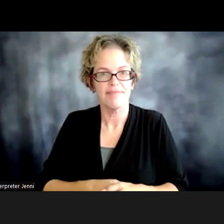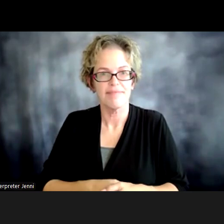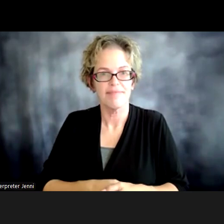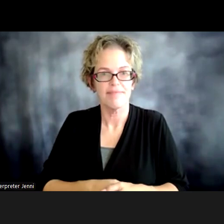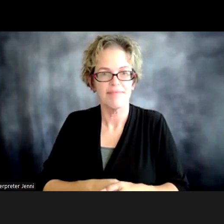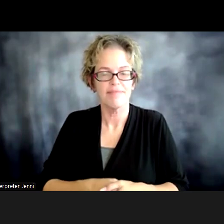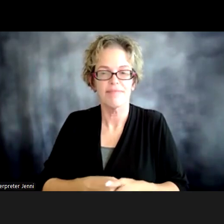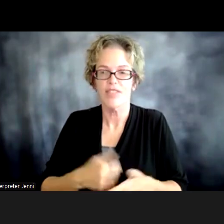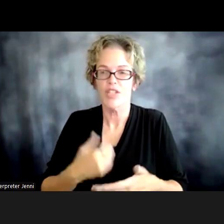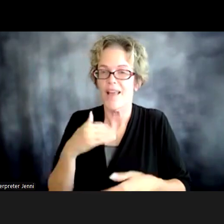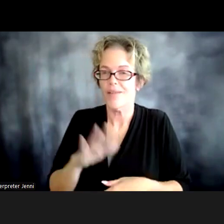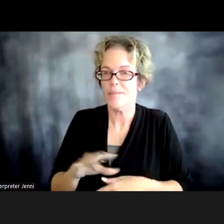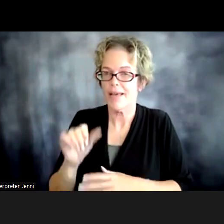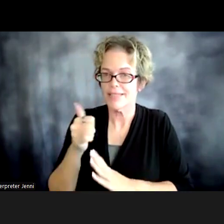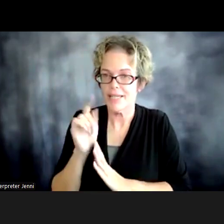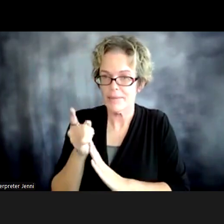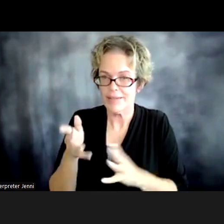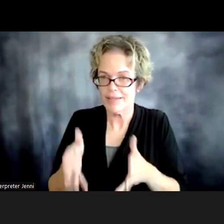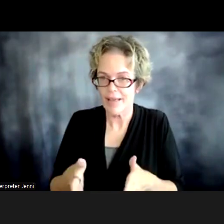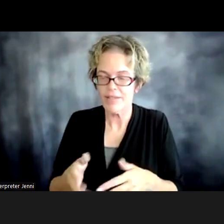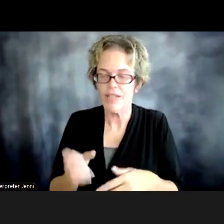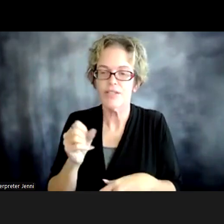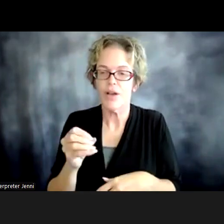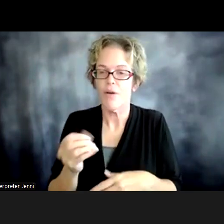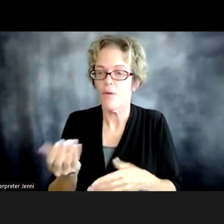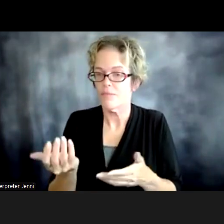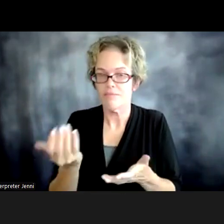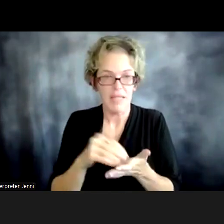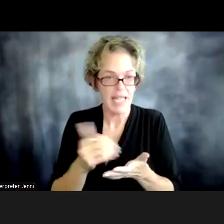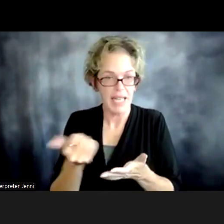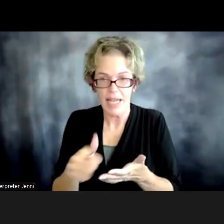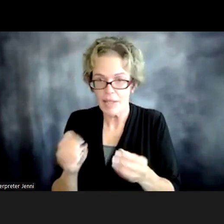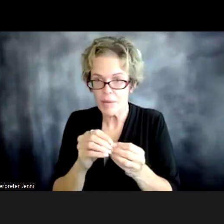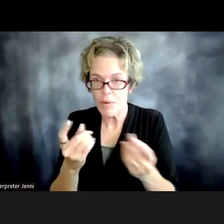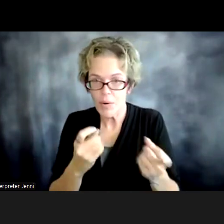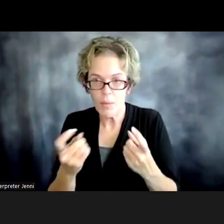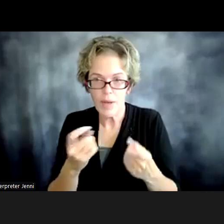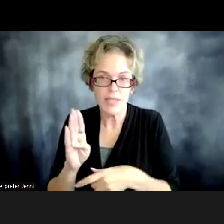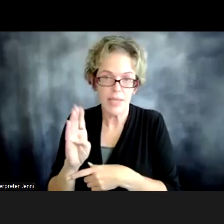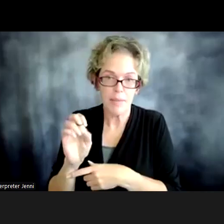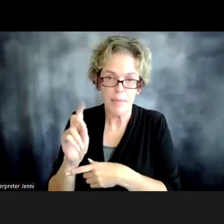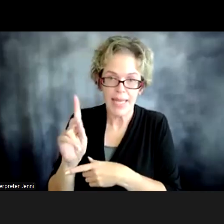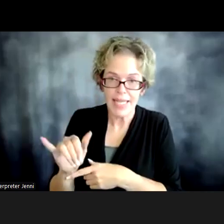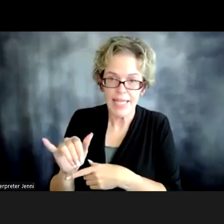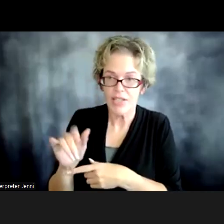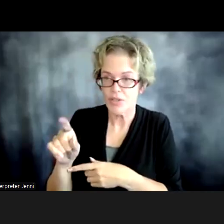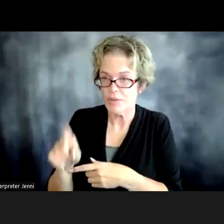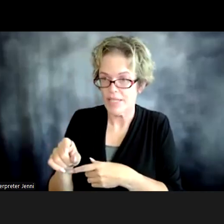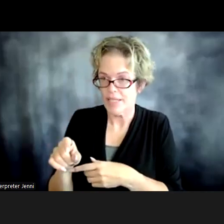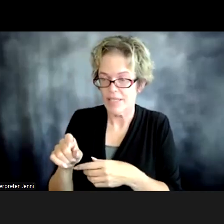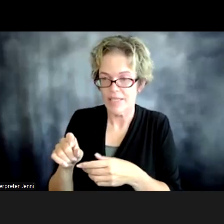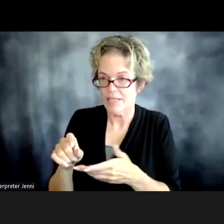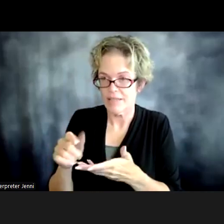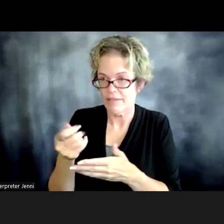So yeah, we've got about 10 minutes left. So Mhm. again, if there's any additional questions, I'm not sure if Becky, if you have, if you need a couple minutes to wrap